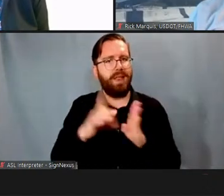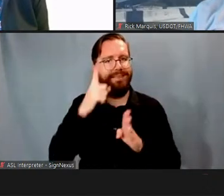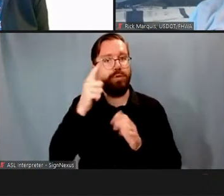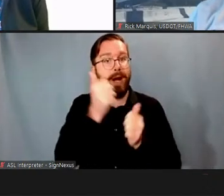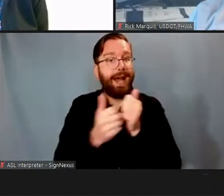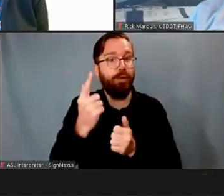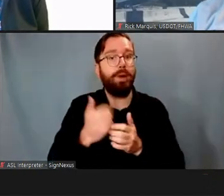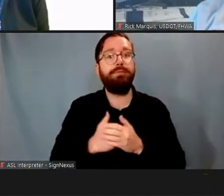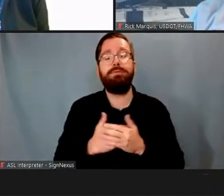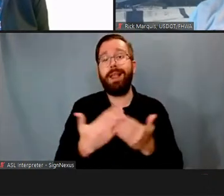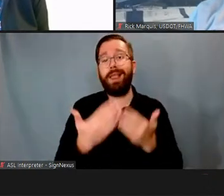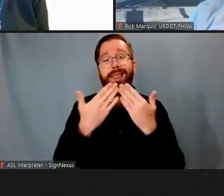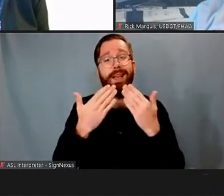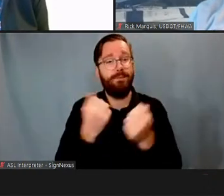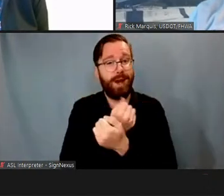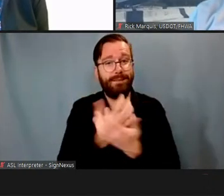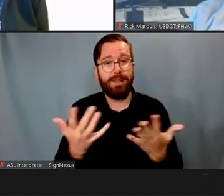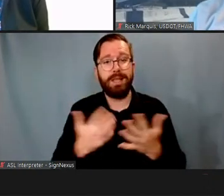thanks for everything